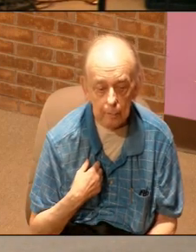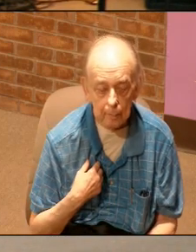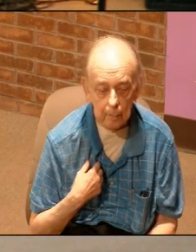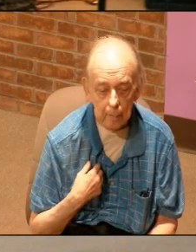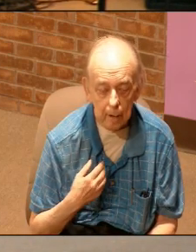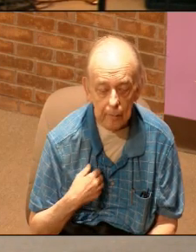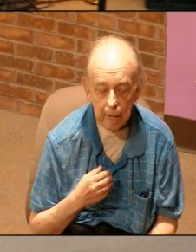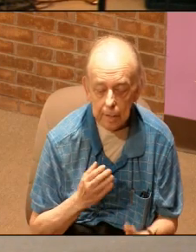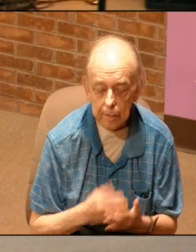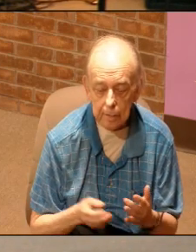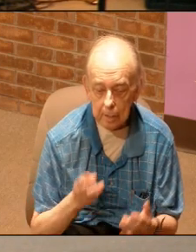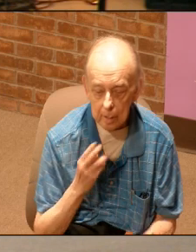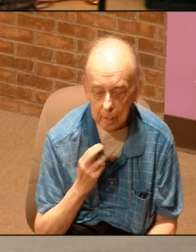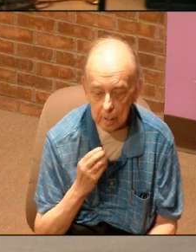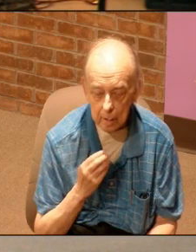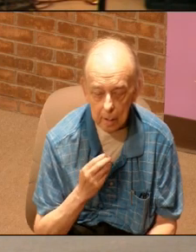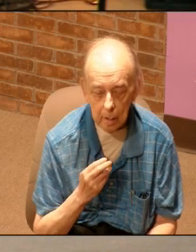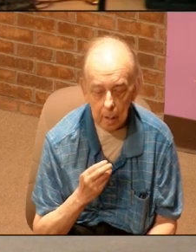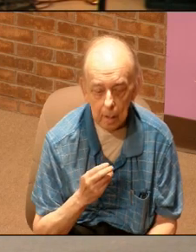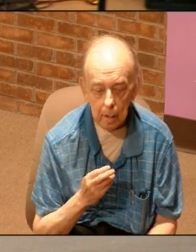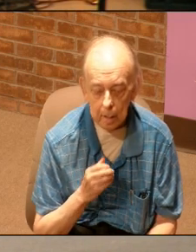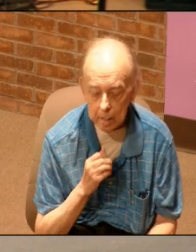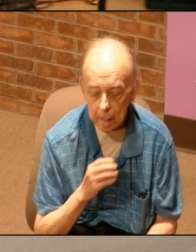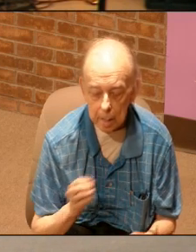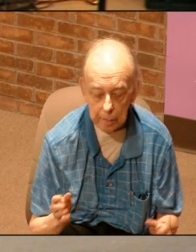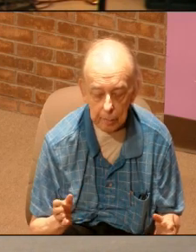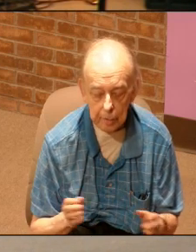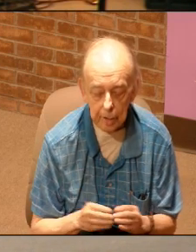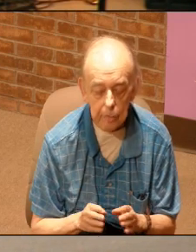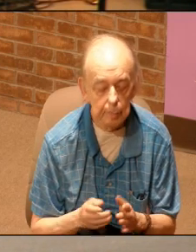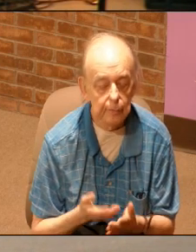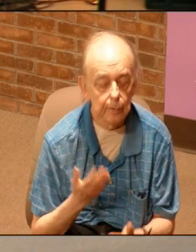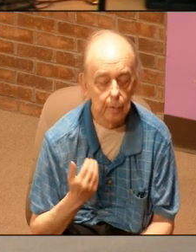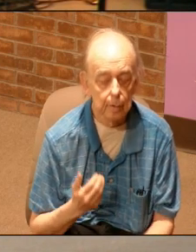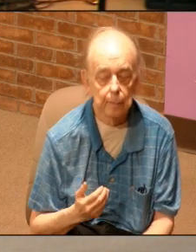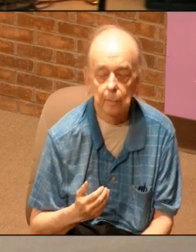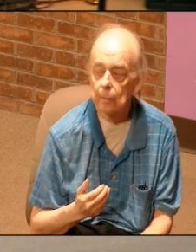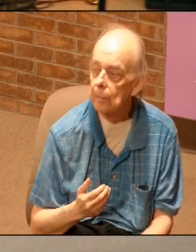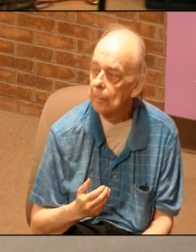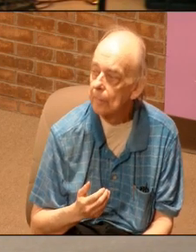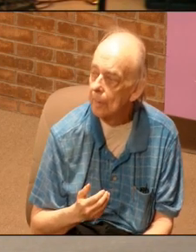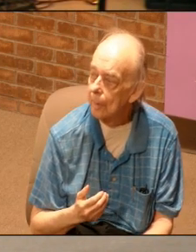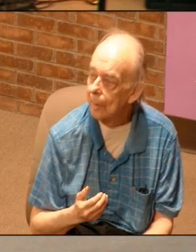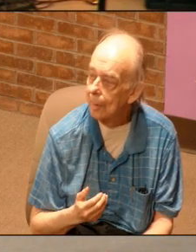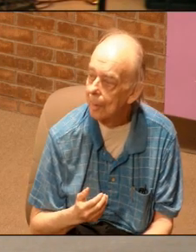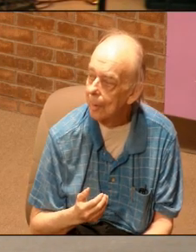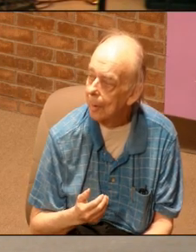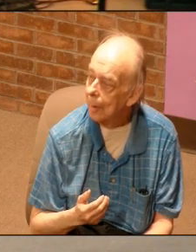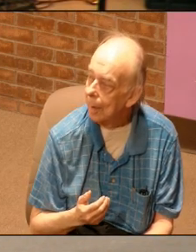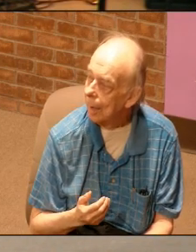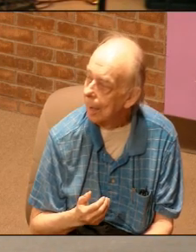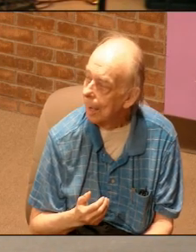some, but not as much as I used to have, okay? I'm